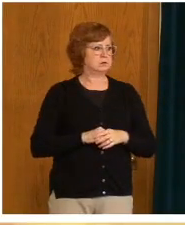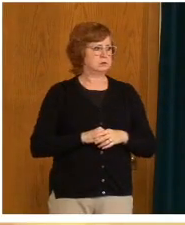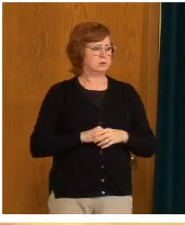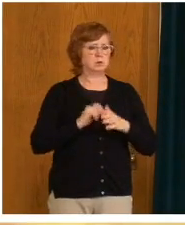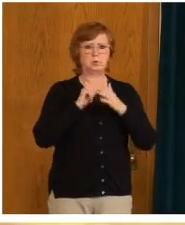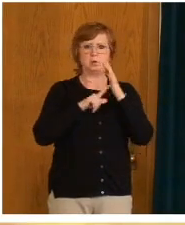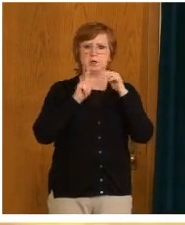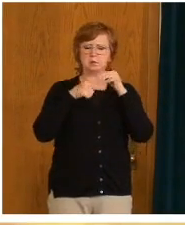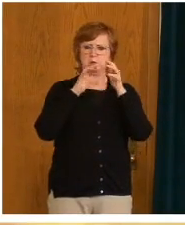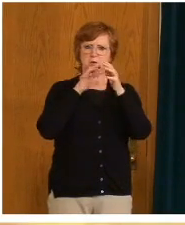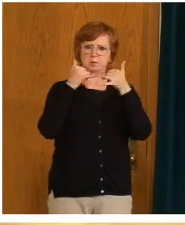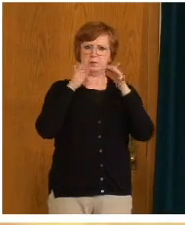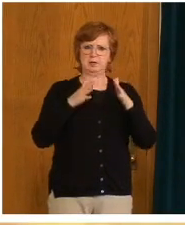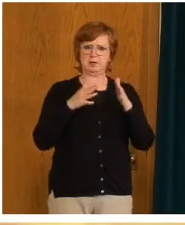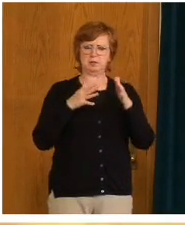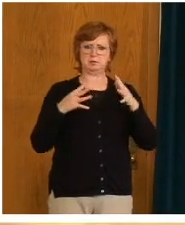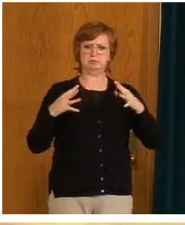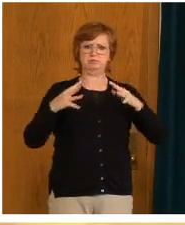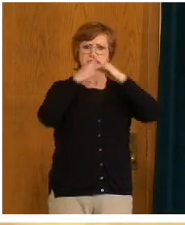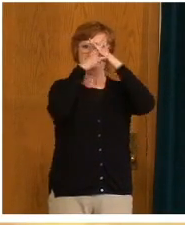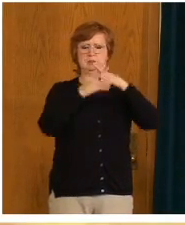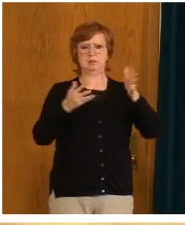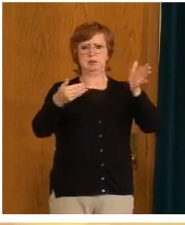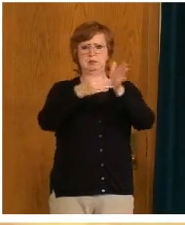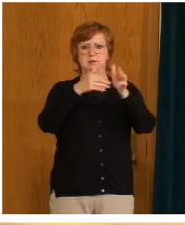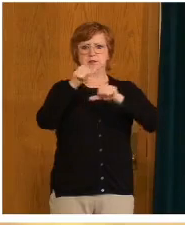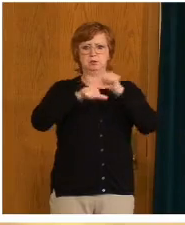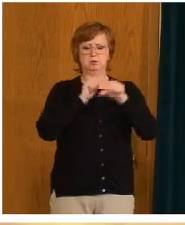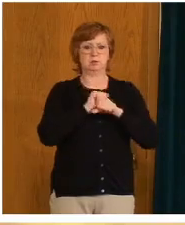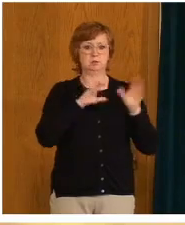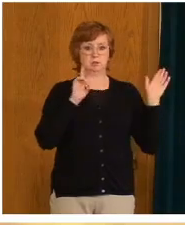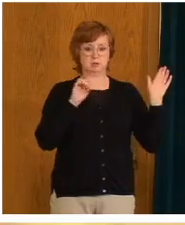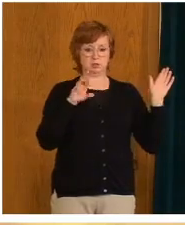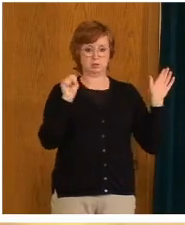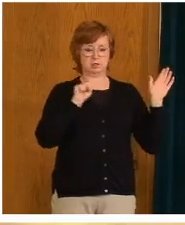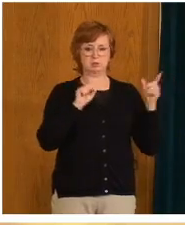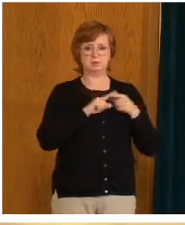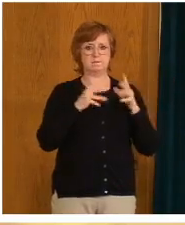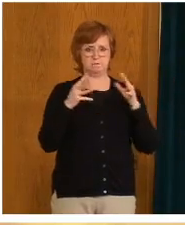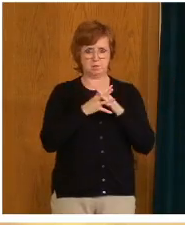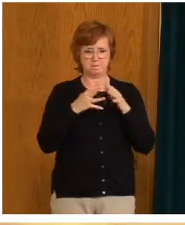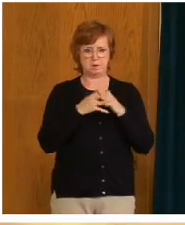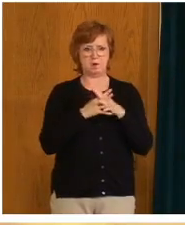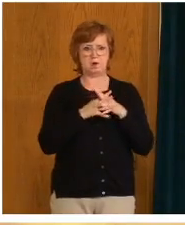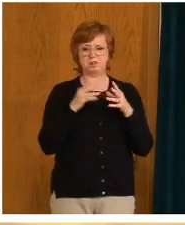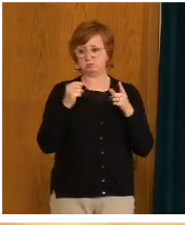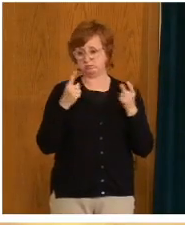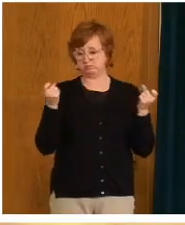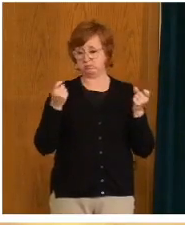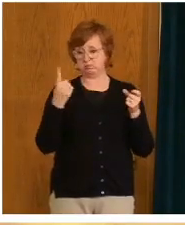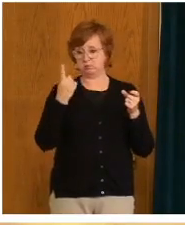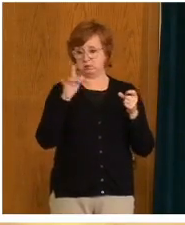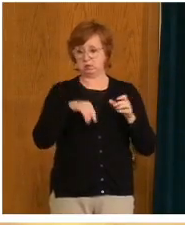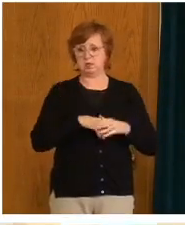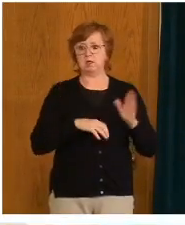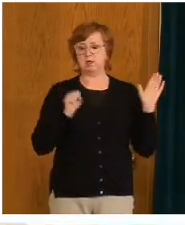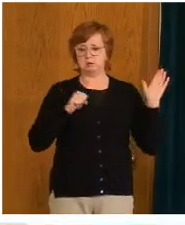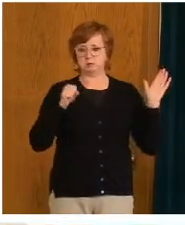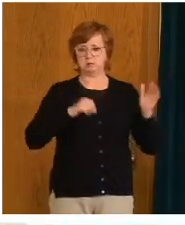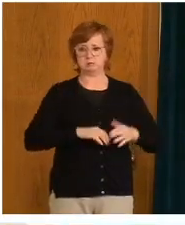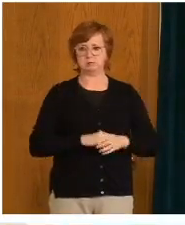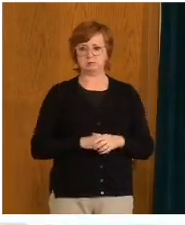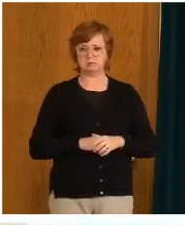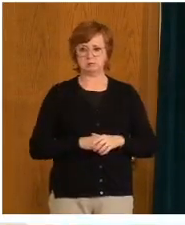into contact with each other? Dr. Shahab, do you have on contact sports, be football and such? Yeah,